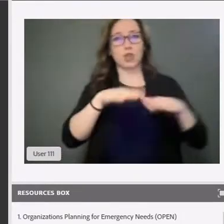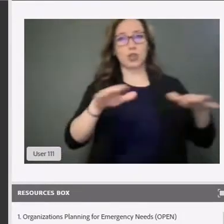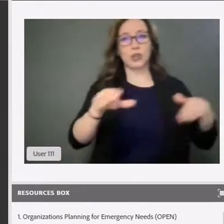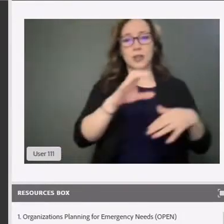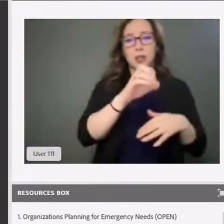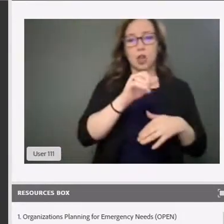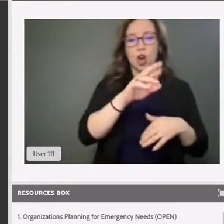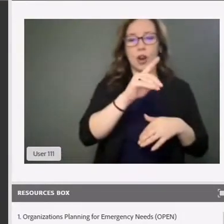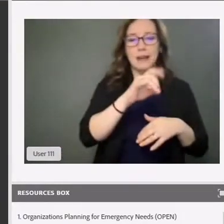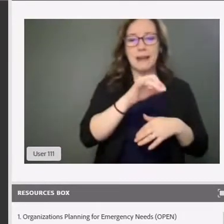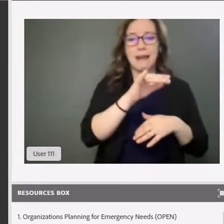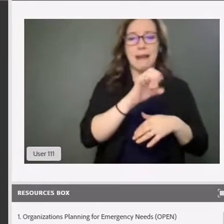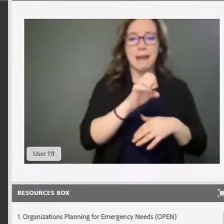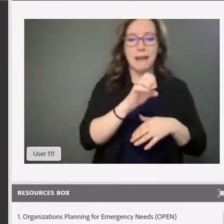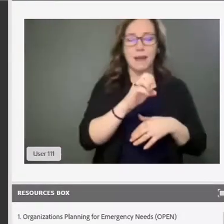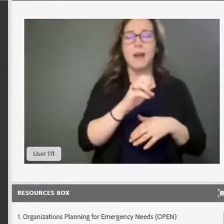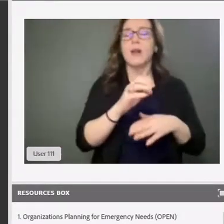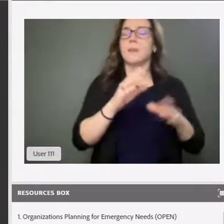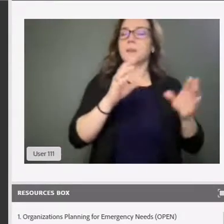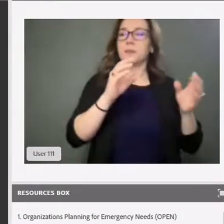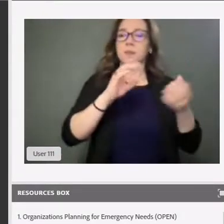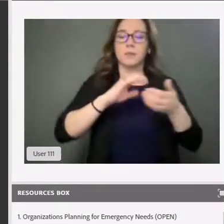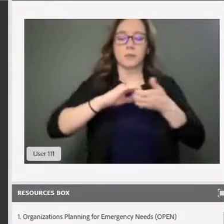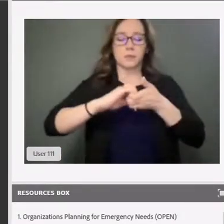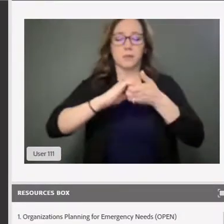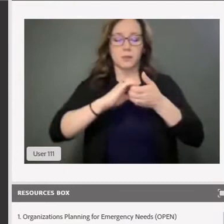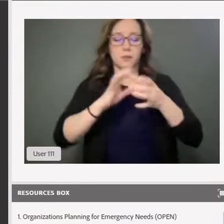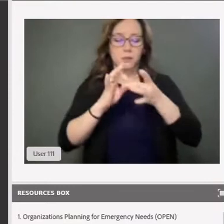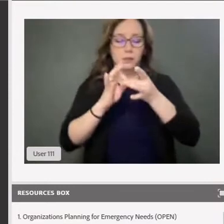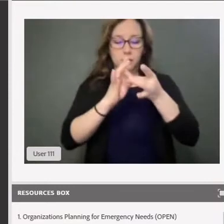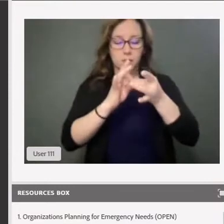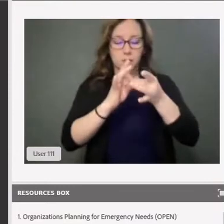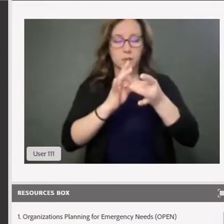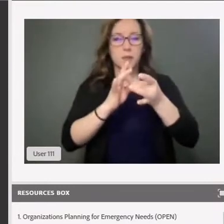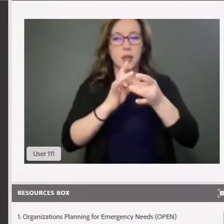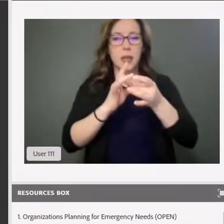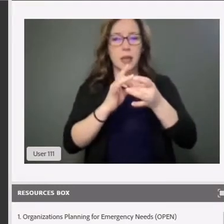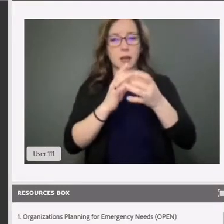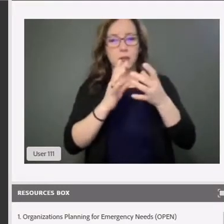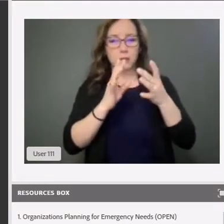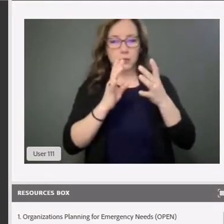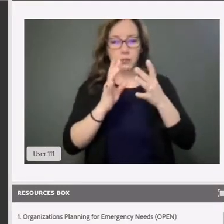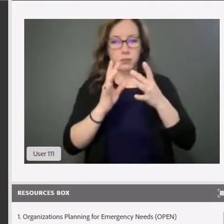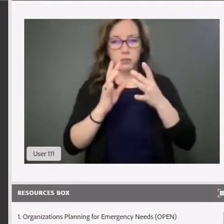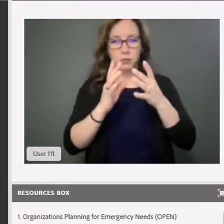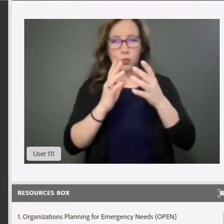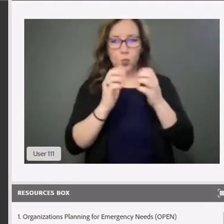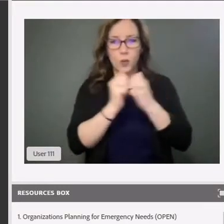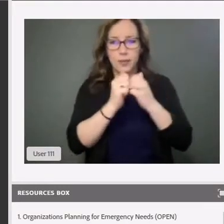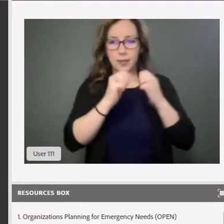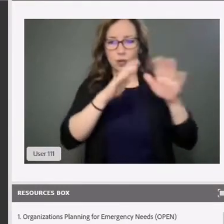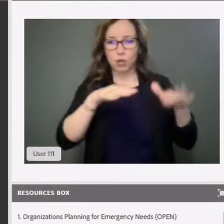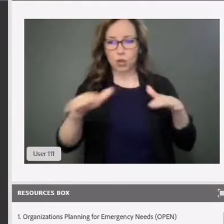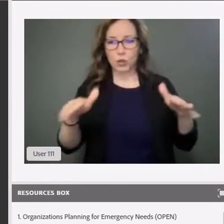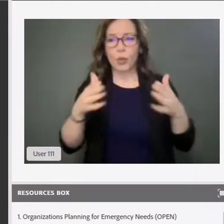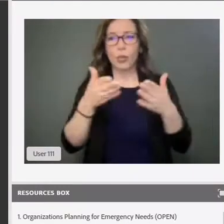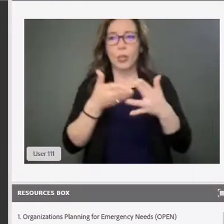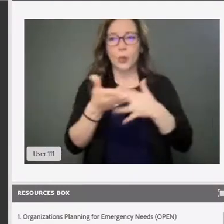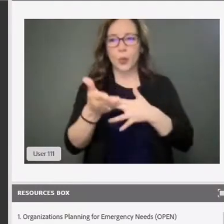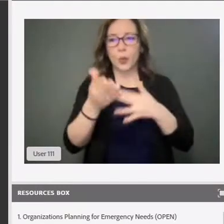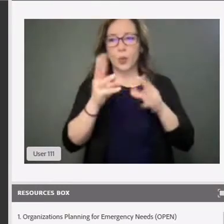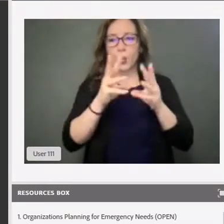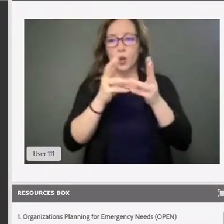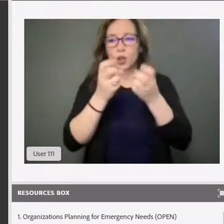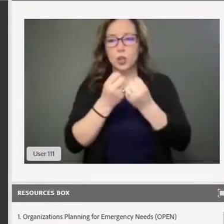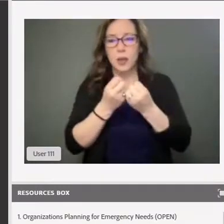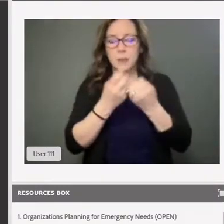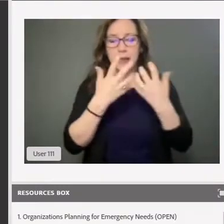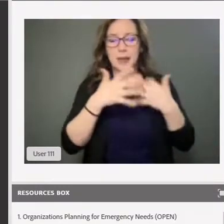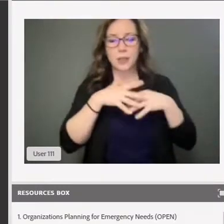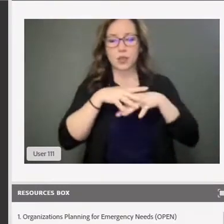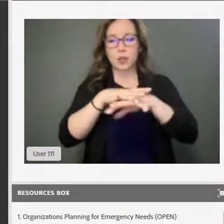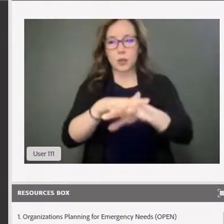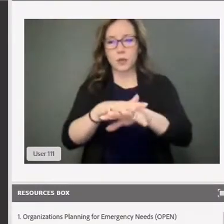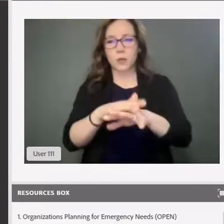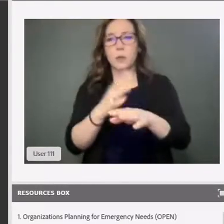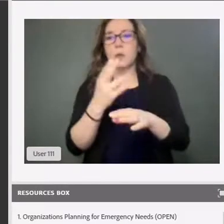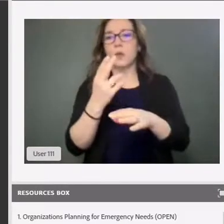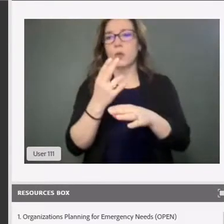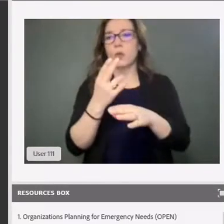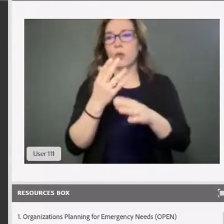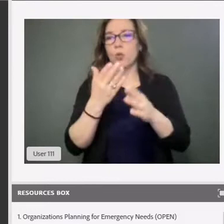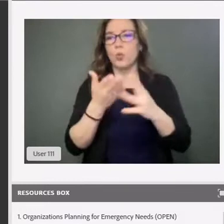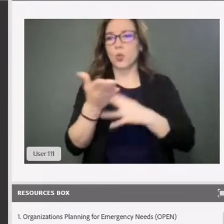community planning, coordination, and integration of children's needs during emergencies through workshops like FEMA's Integrating the Needs of Children's